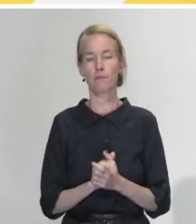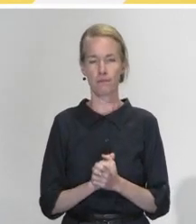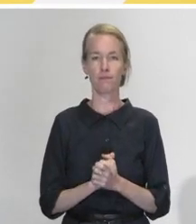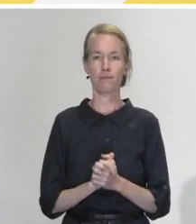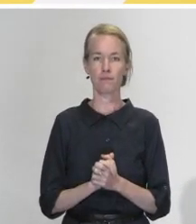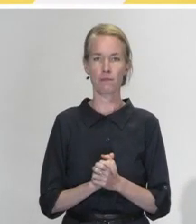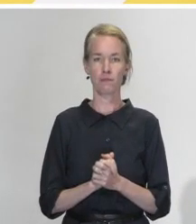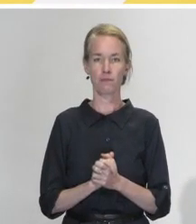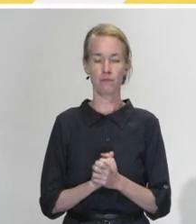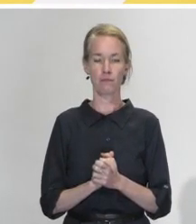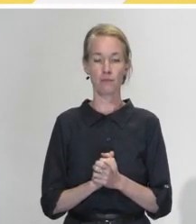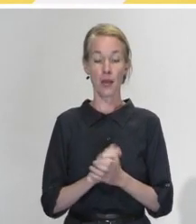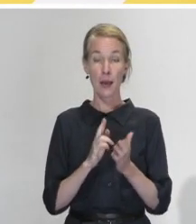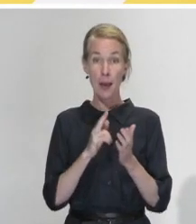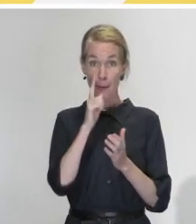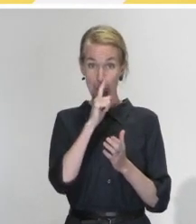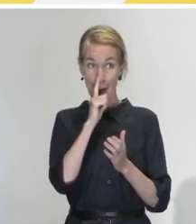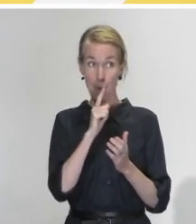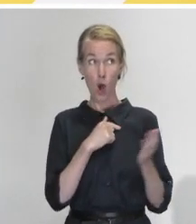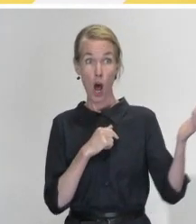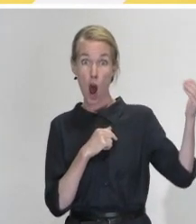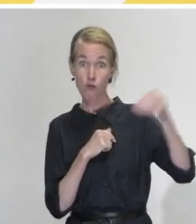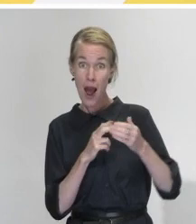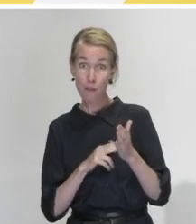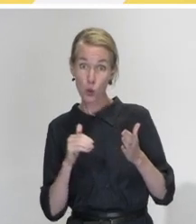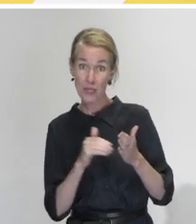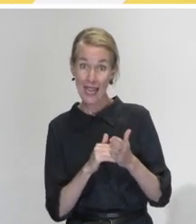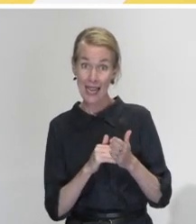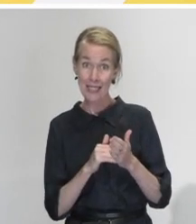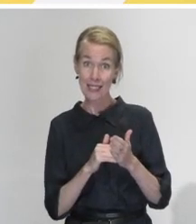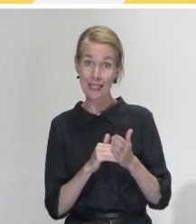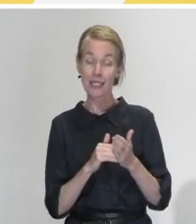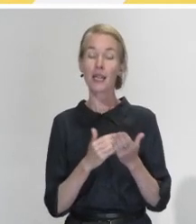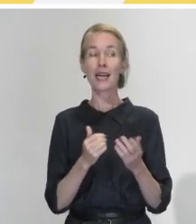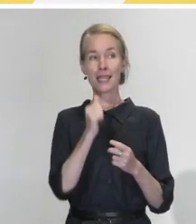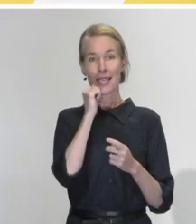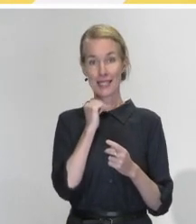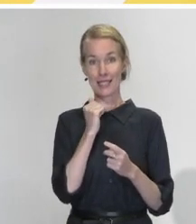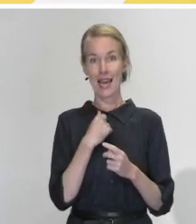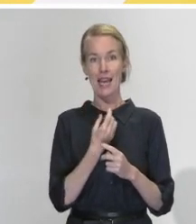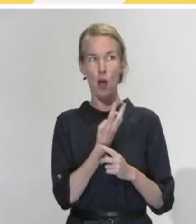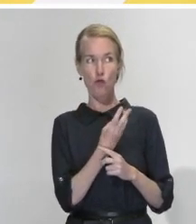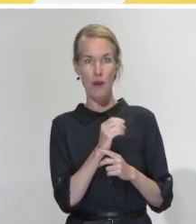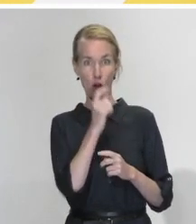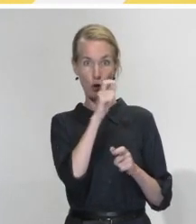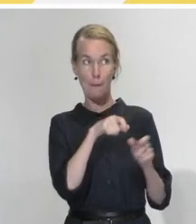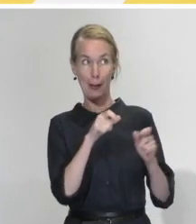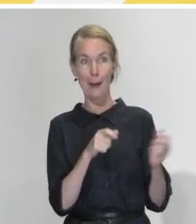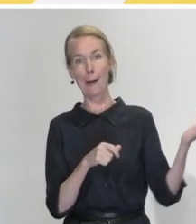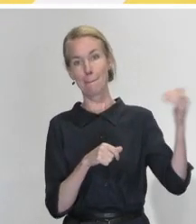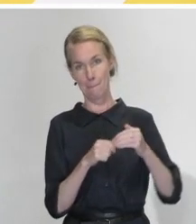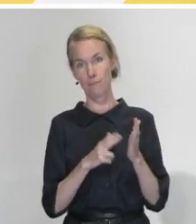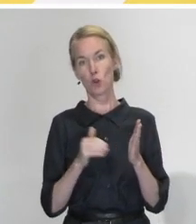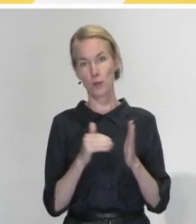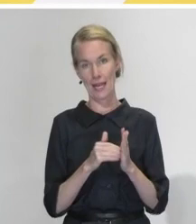In terms of the border, just an update on what's happening there. So yesterday, 300 people arrived into New Zealand, so you can